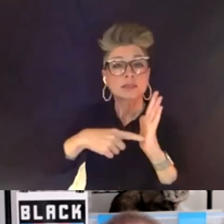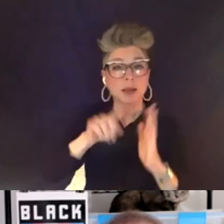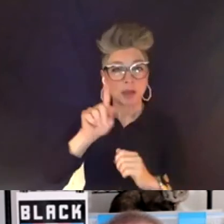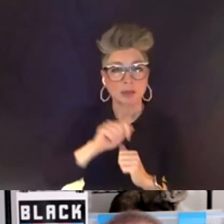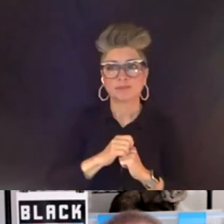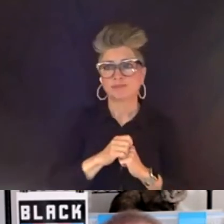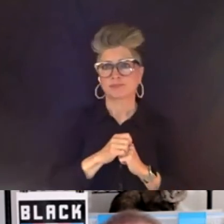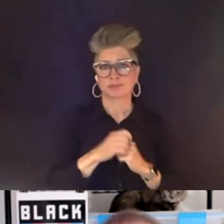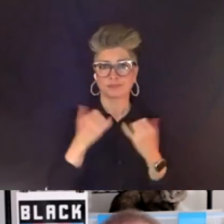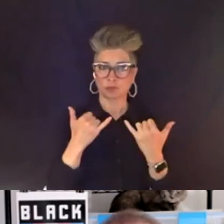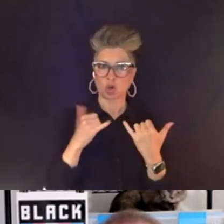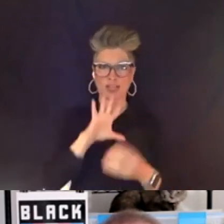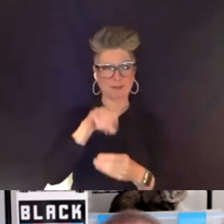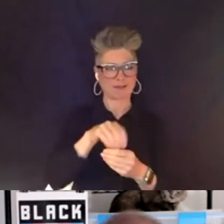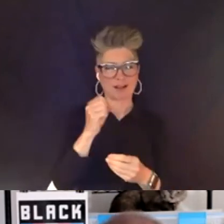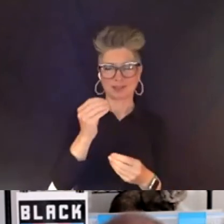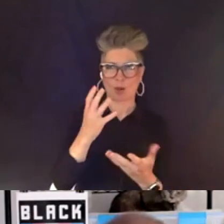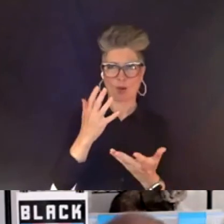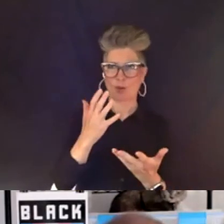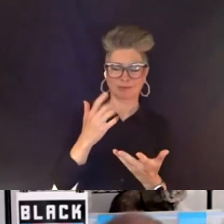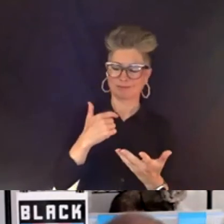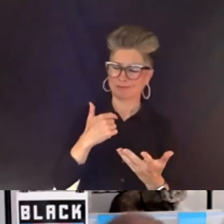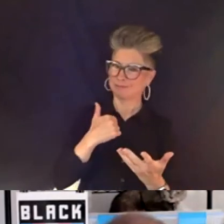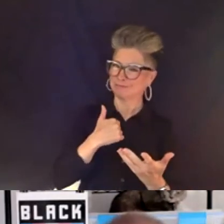currently I'm involved in this, so I apologize for my shameless,